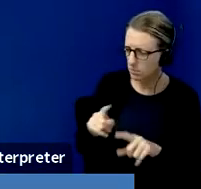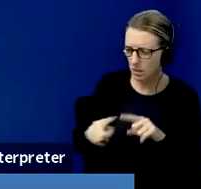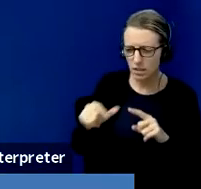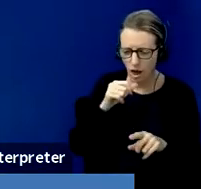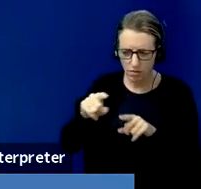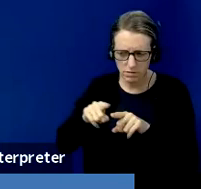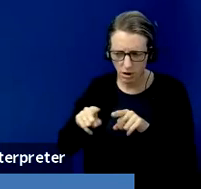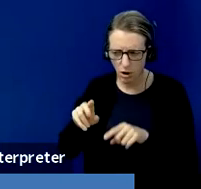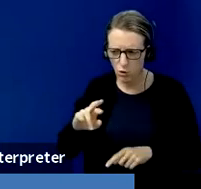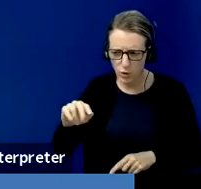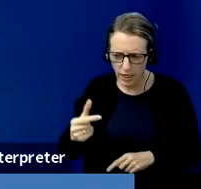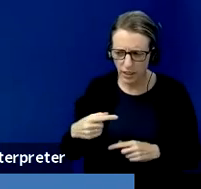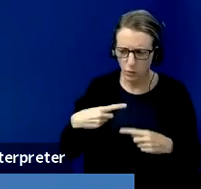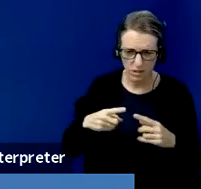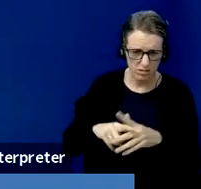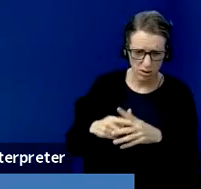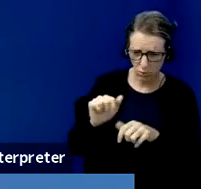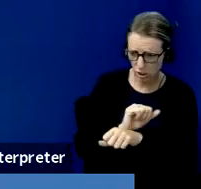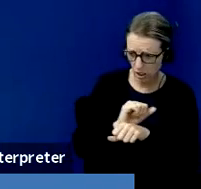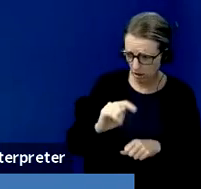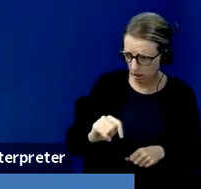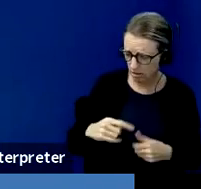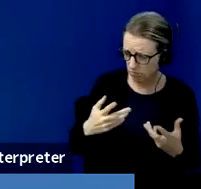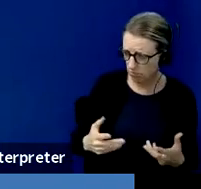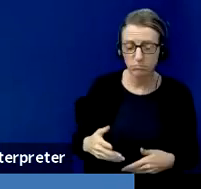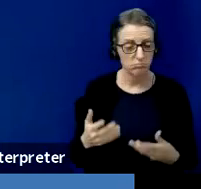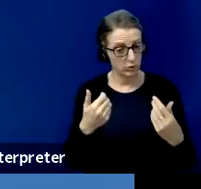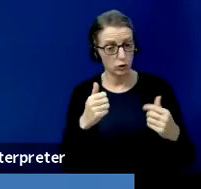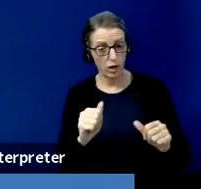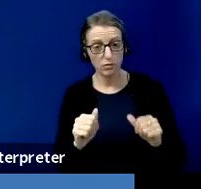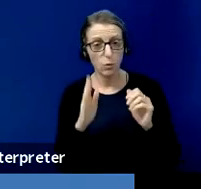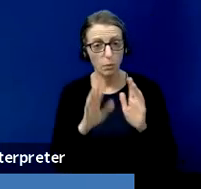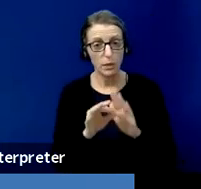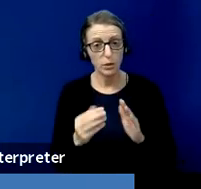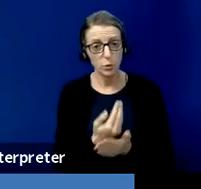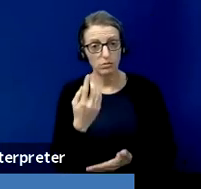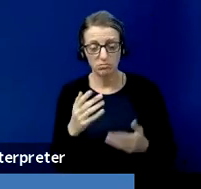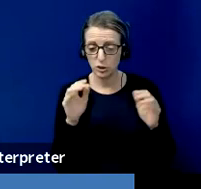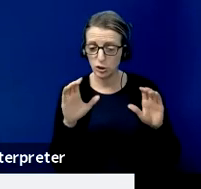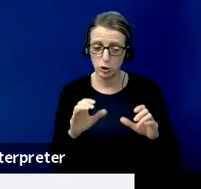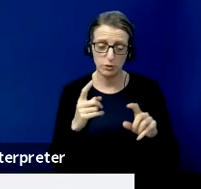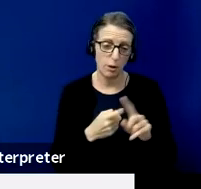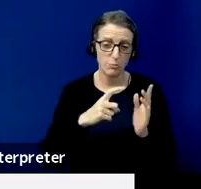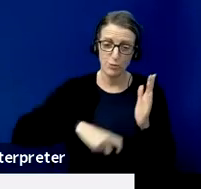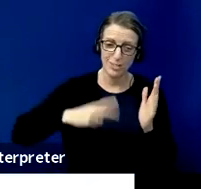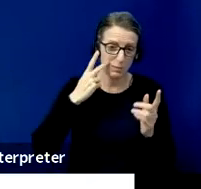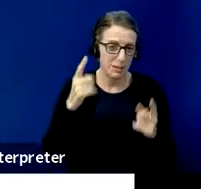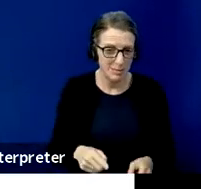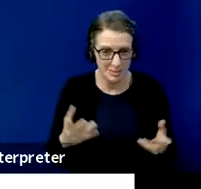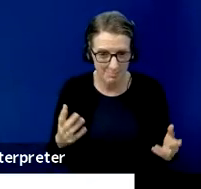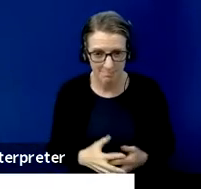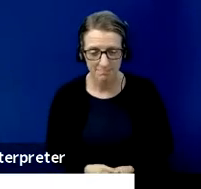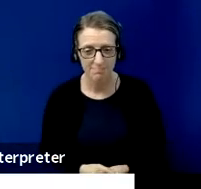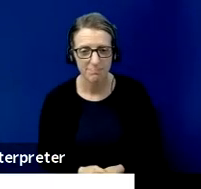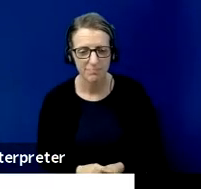ratings, as they're about to begin working? Let's try it. Let's pick a new one. Let's just do it from scratch and see what happens.